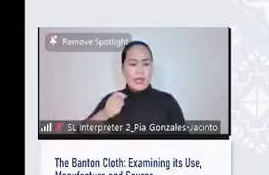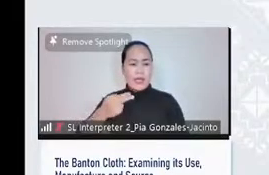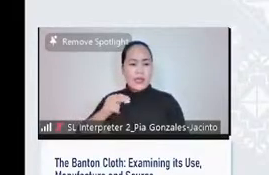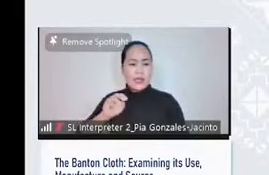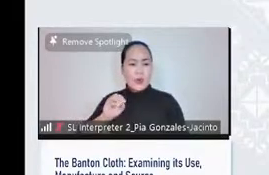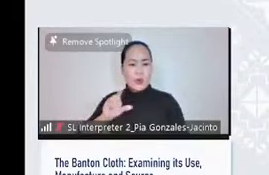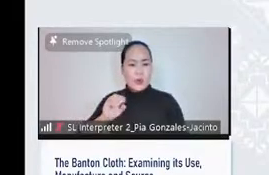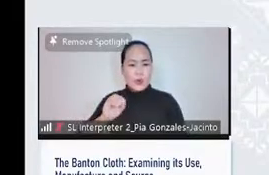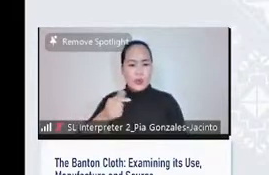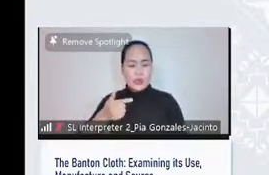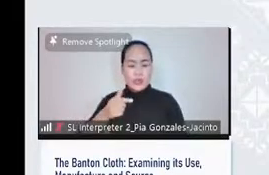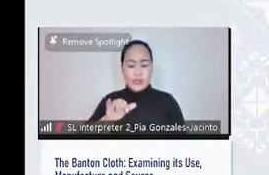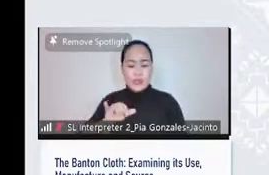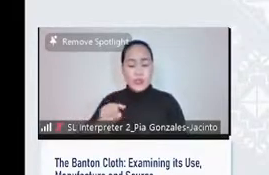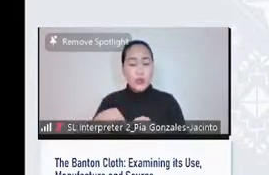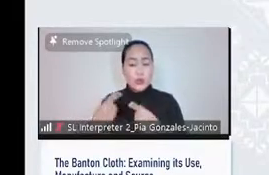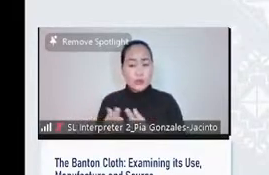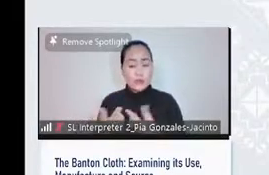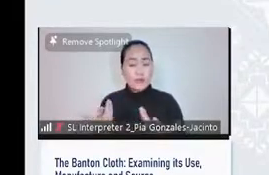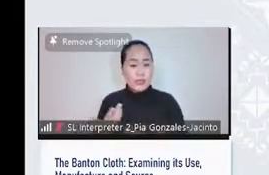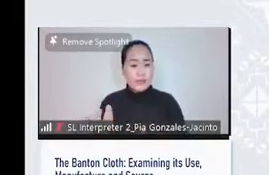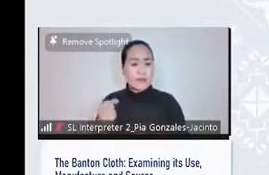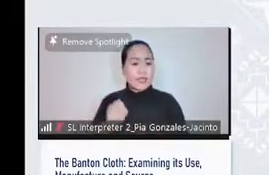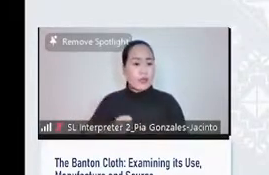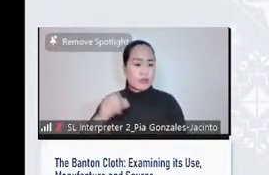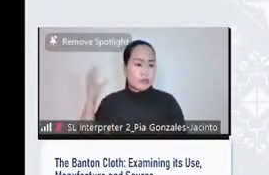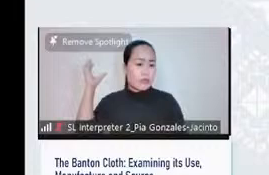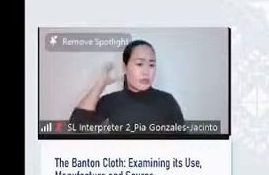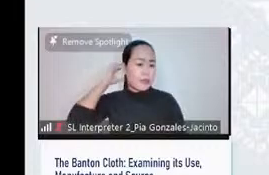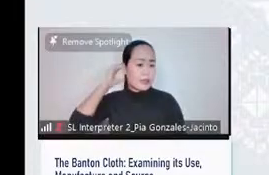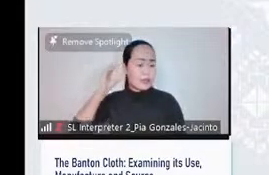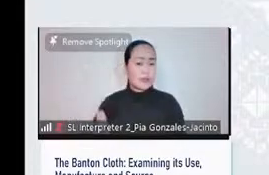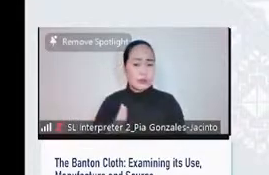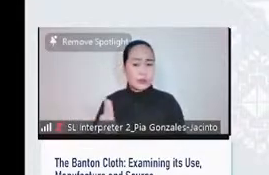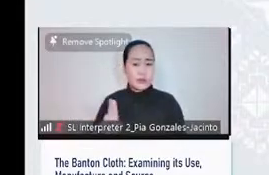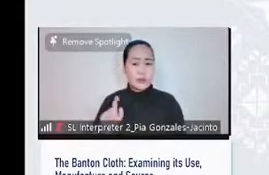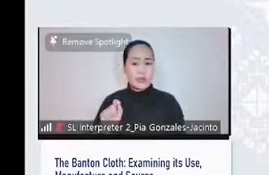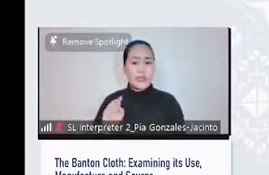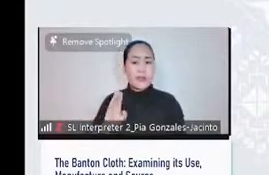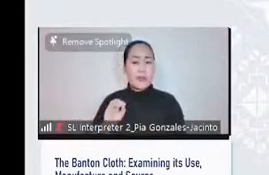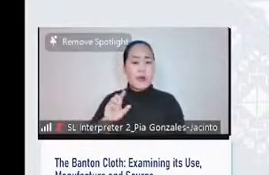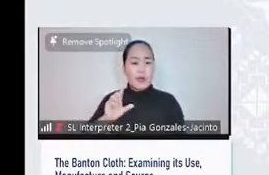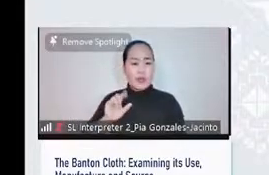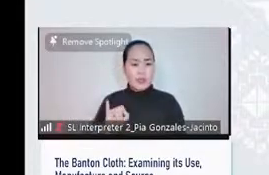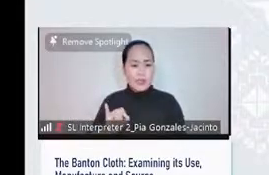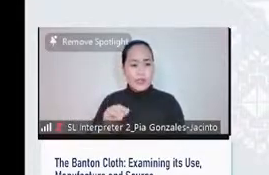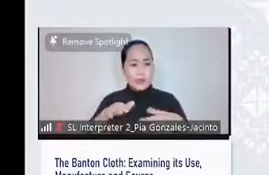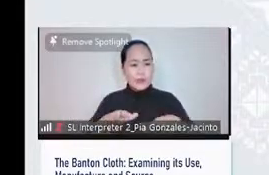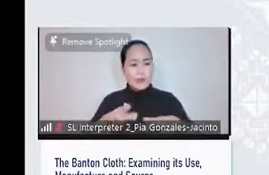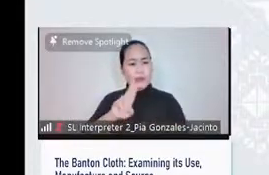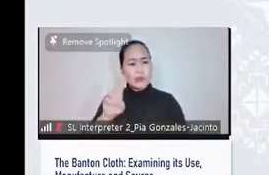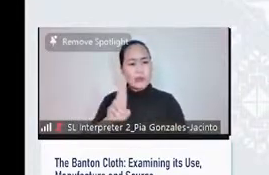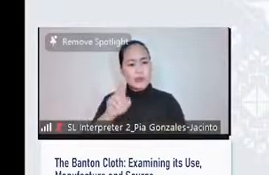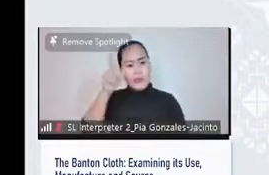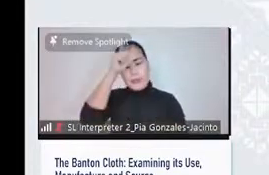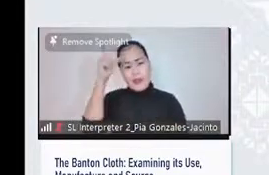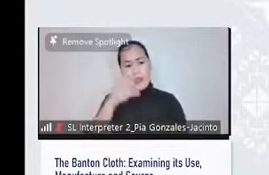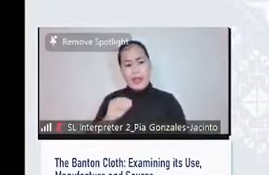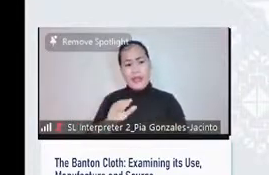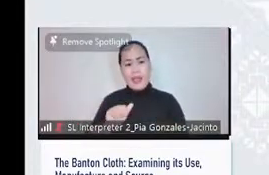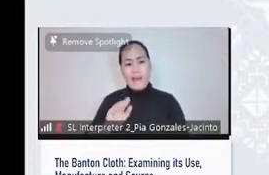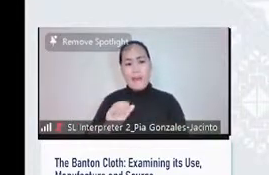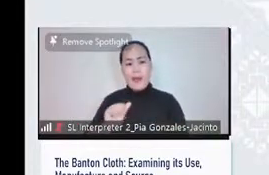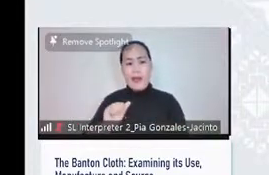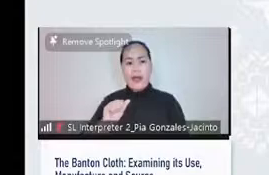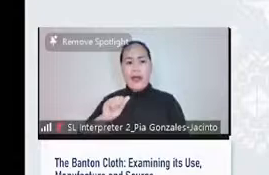of Sarangani and Tiboli of South Cotabato, the weavers used dyed black weft threads in their abaca woven textiles